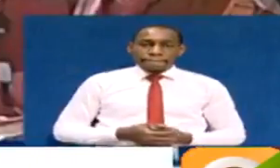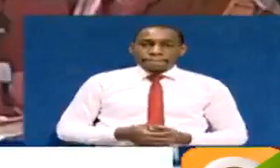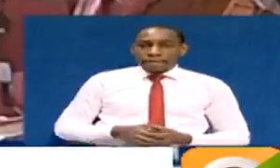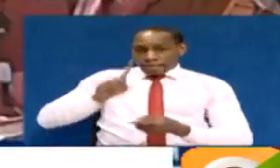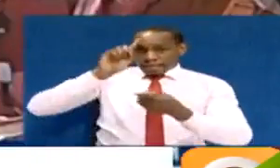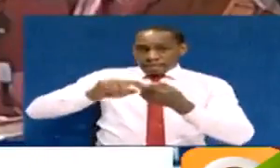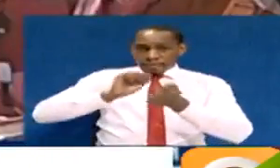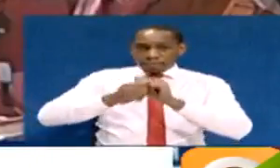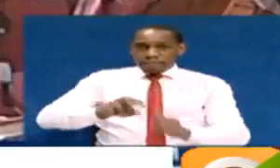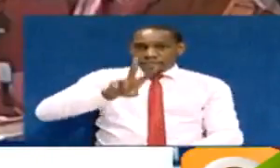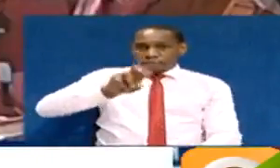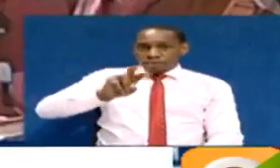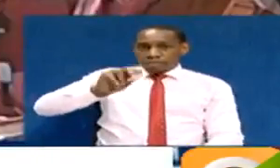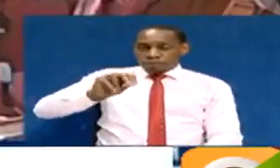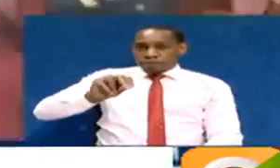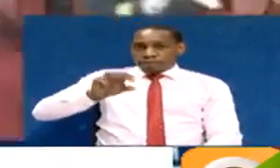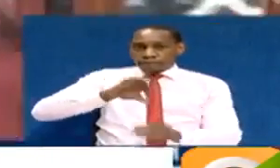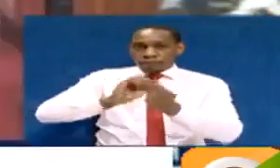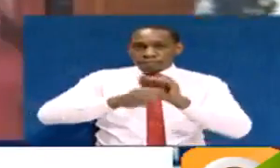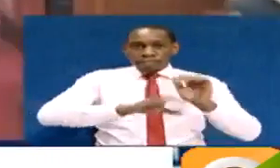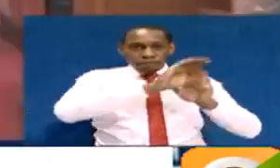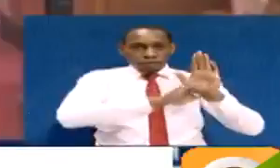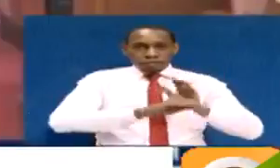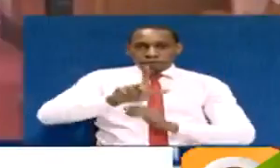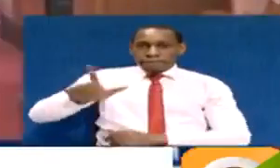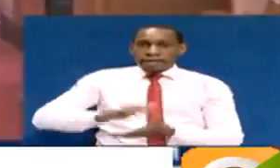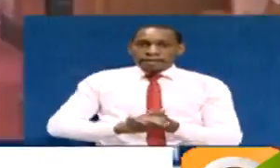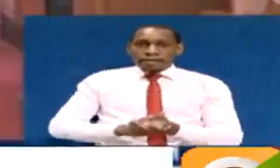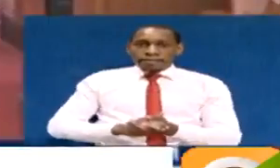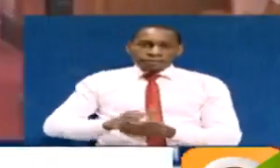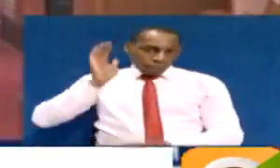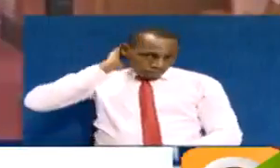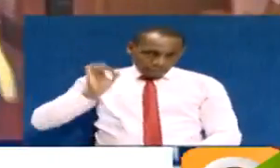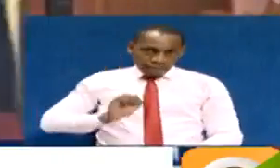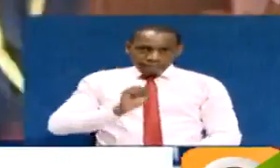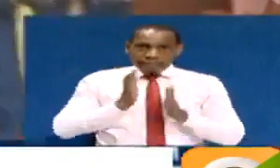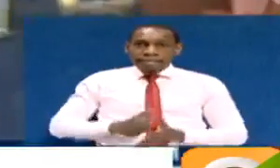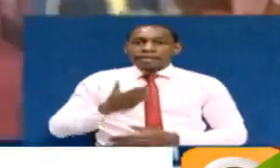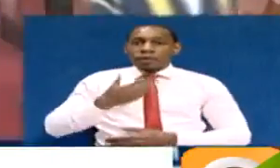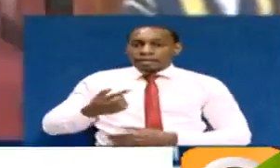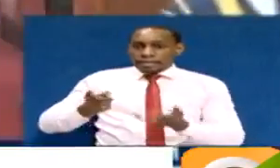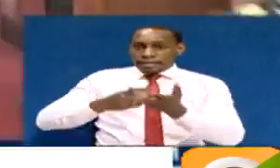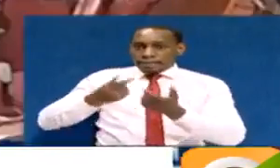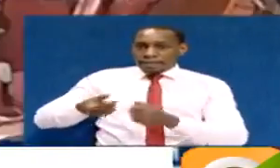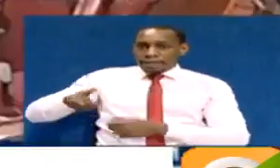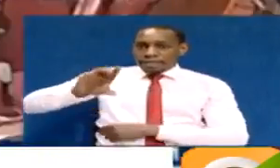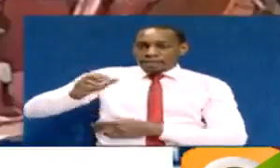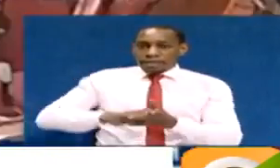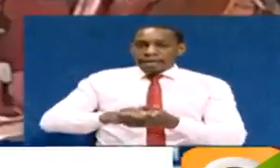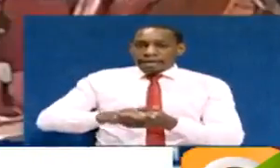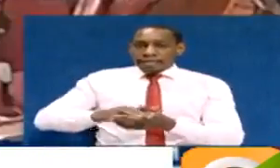In his quest to amend the 2020 referendum bill, the Murang’a senator wants the number of new additional constituencies increased from 70